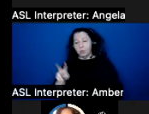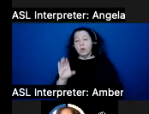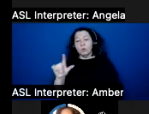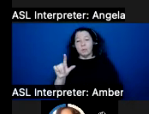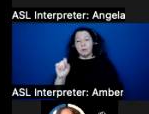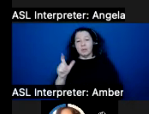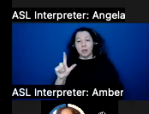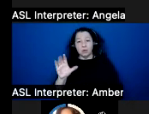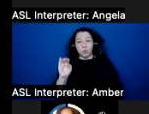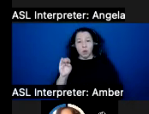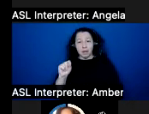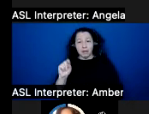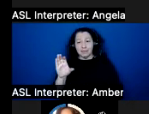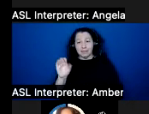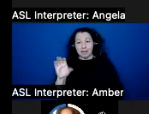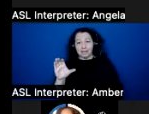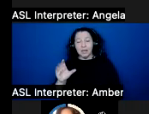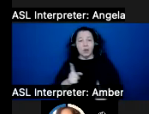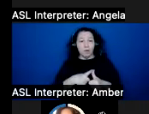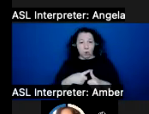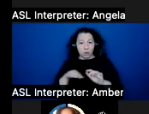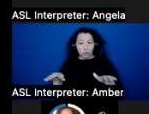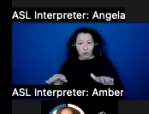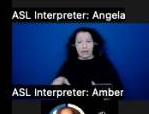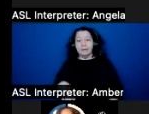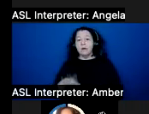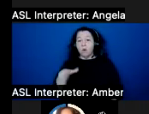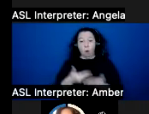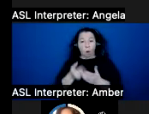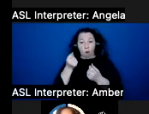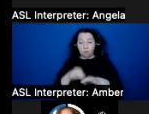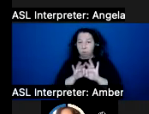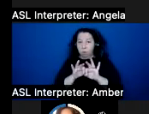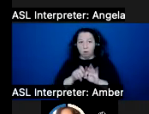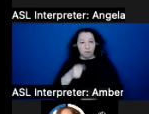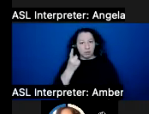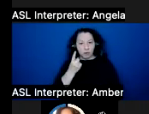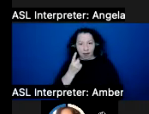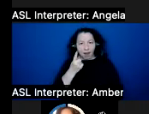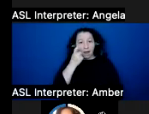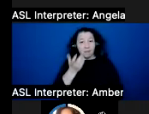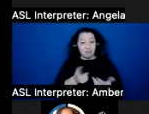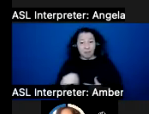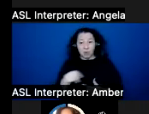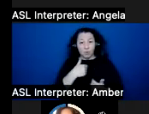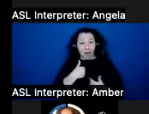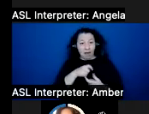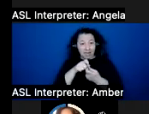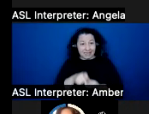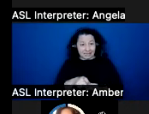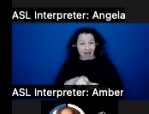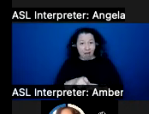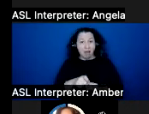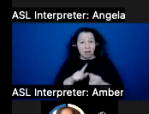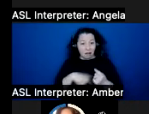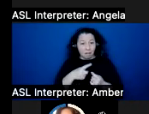are very important to understand because you might have a detail of the